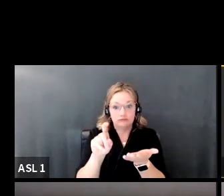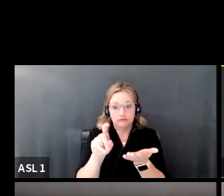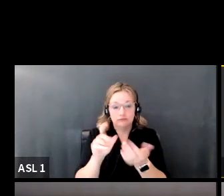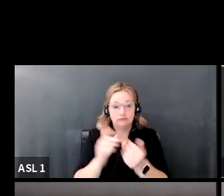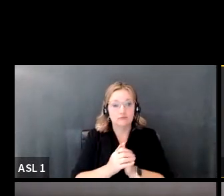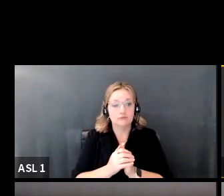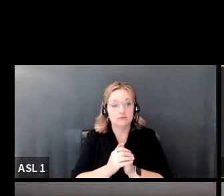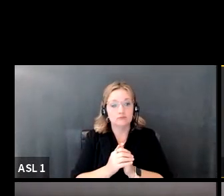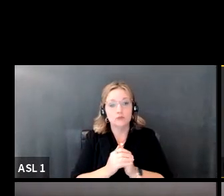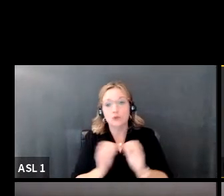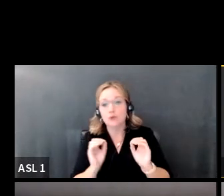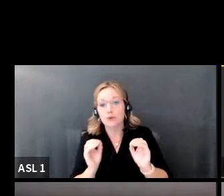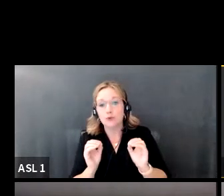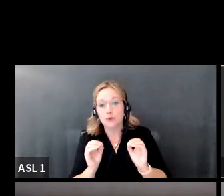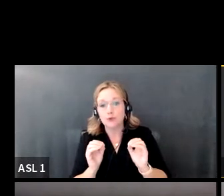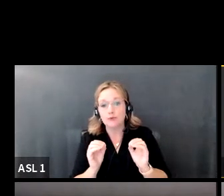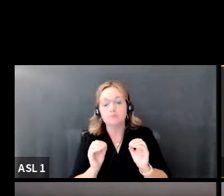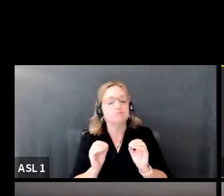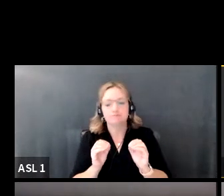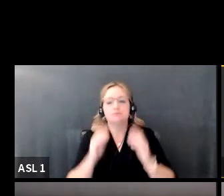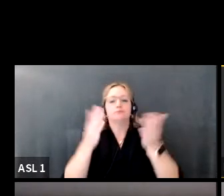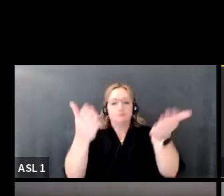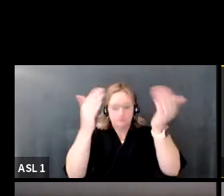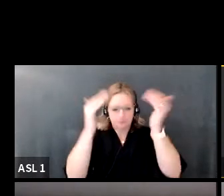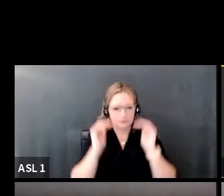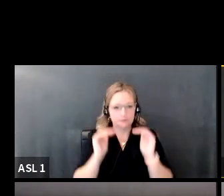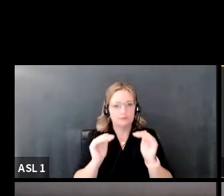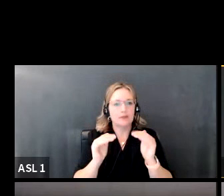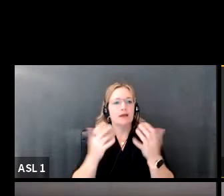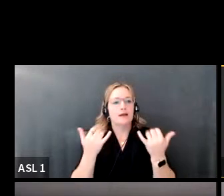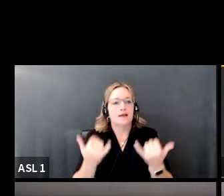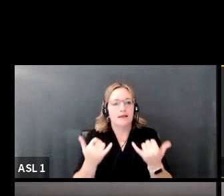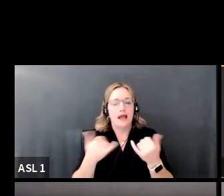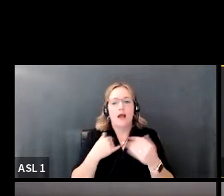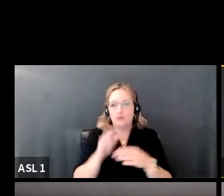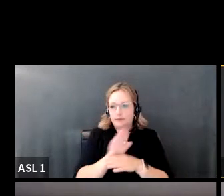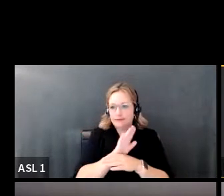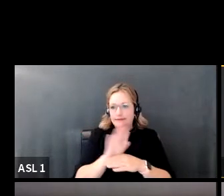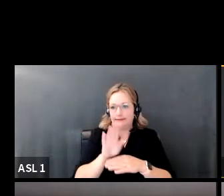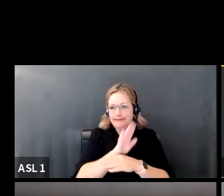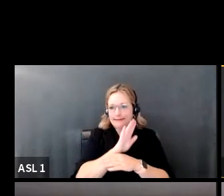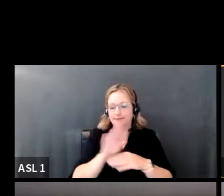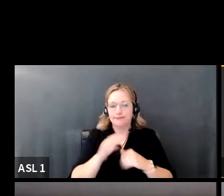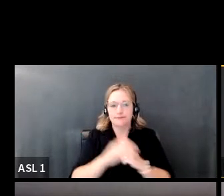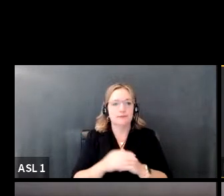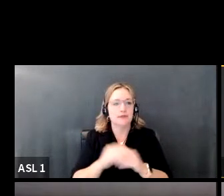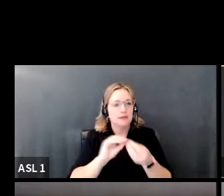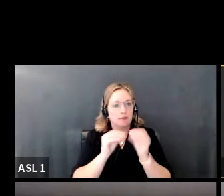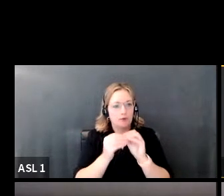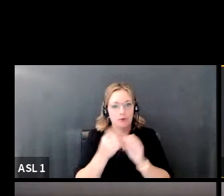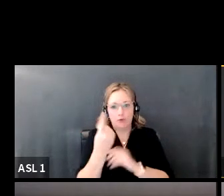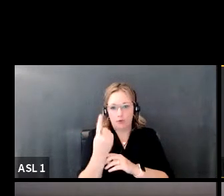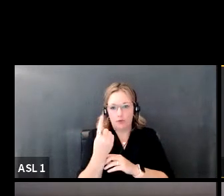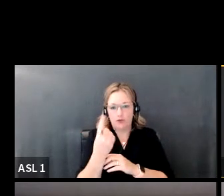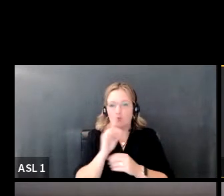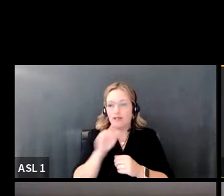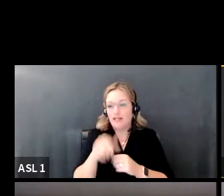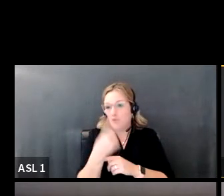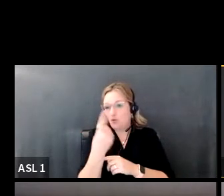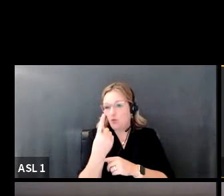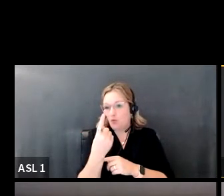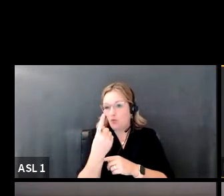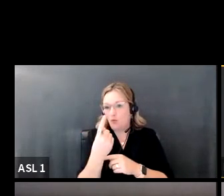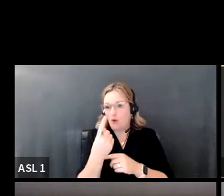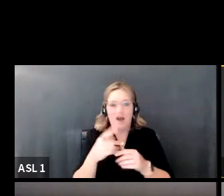not hearing any i'll move on to items business item number one we have only one item of business